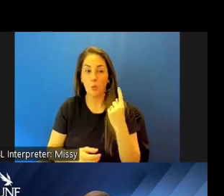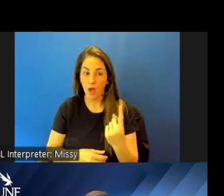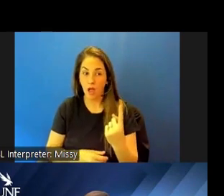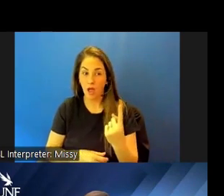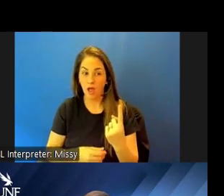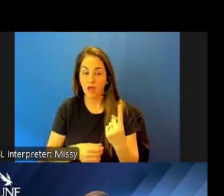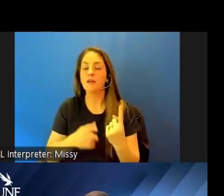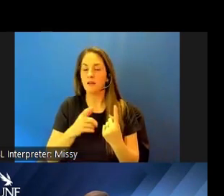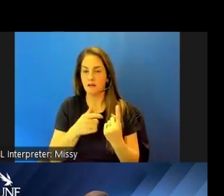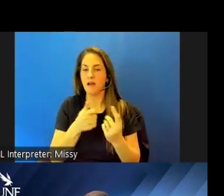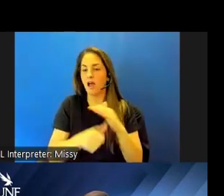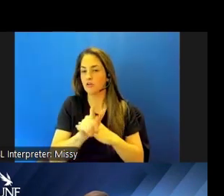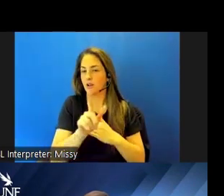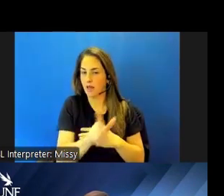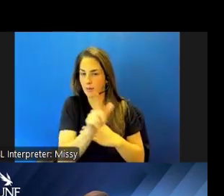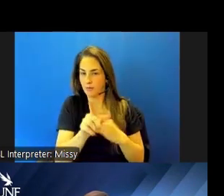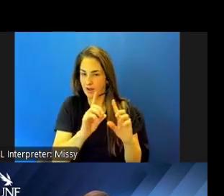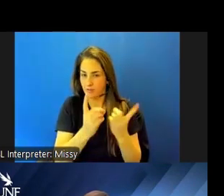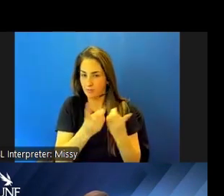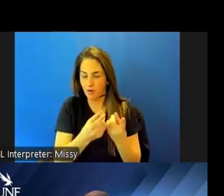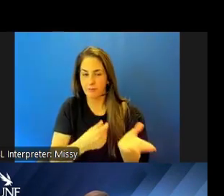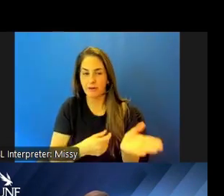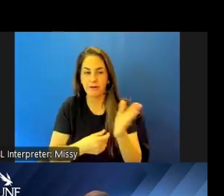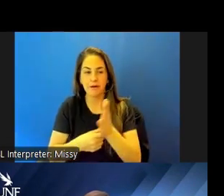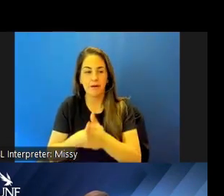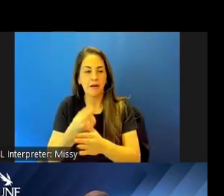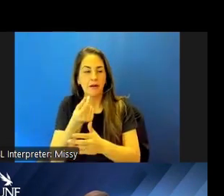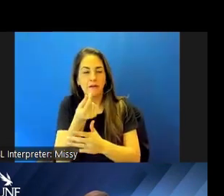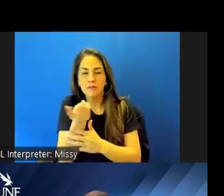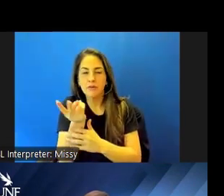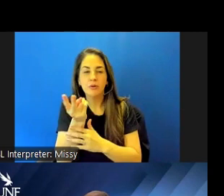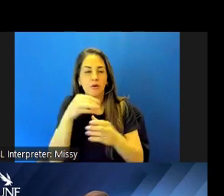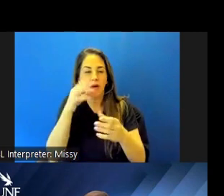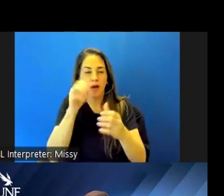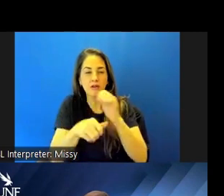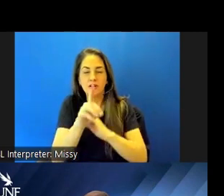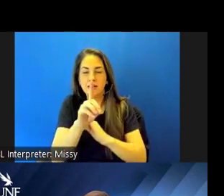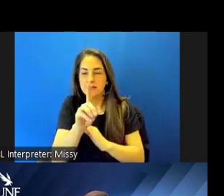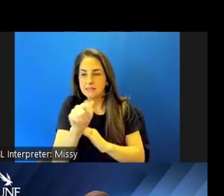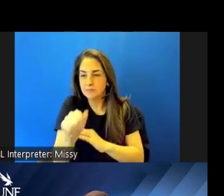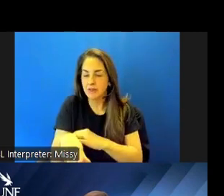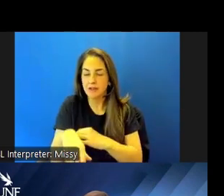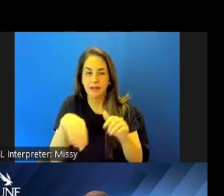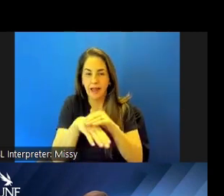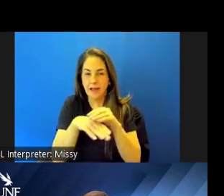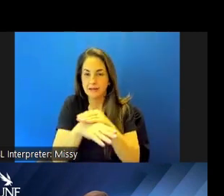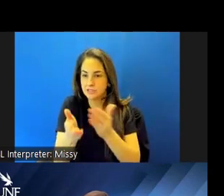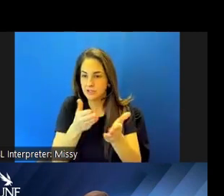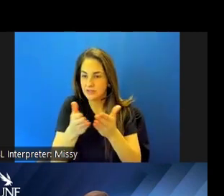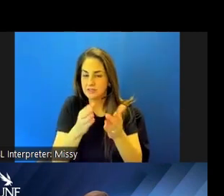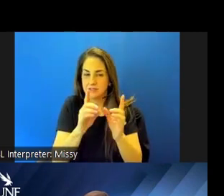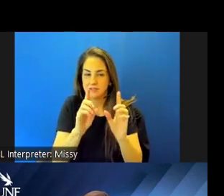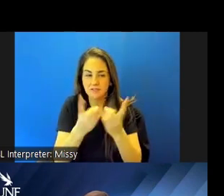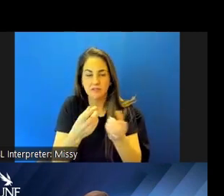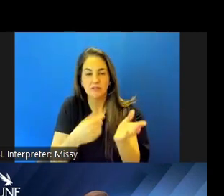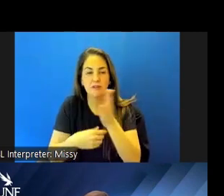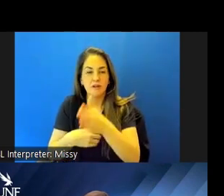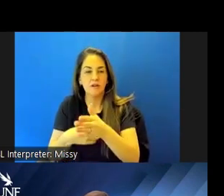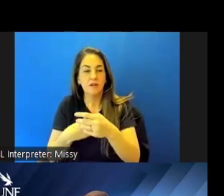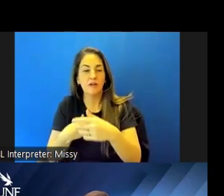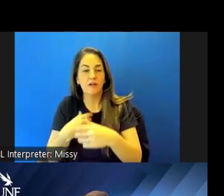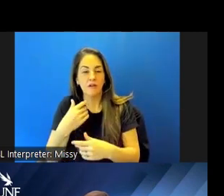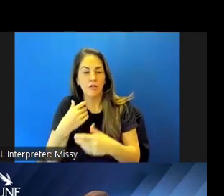from library. We have a couple of coordinators who are in the disability or access services area. We have